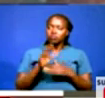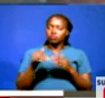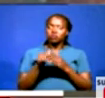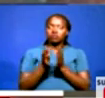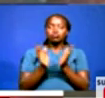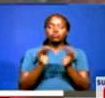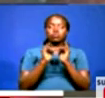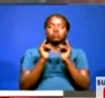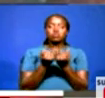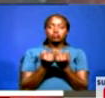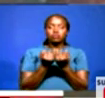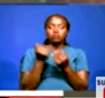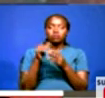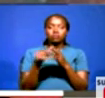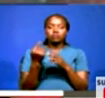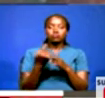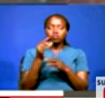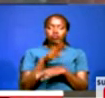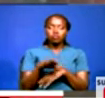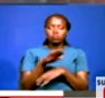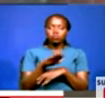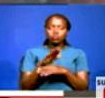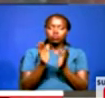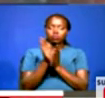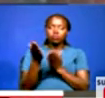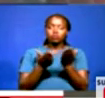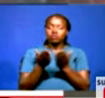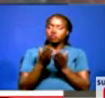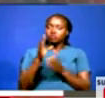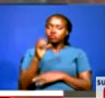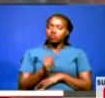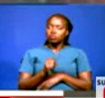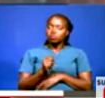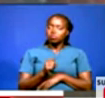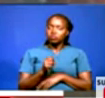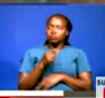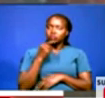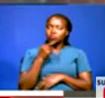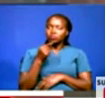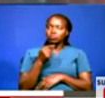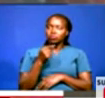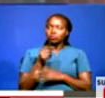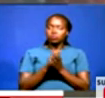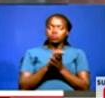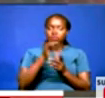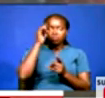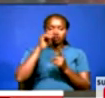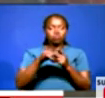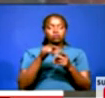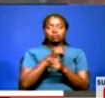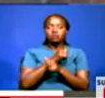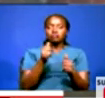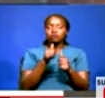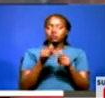institutions into a single platform. Public Service Cabinet Secretary Aisha Jumwa says the move seeks to effectively manage